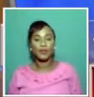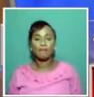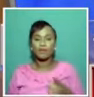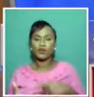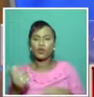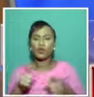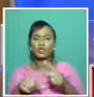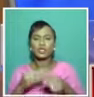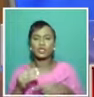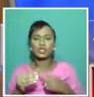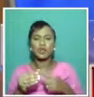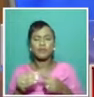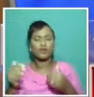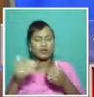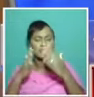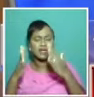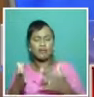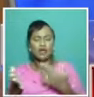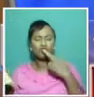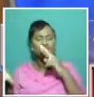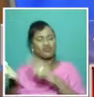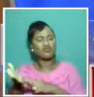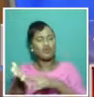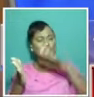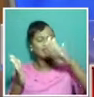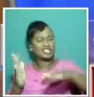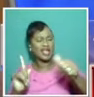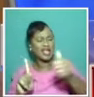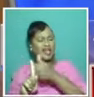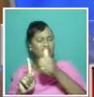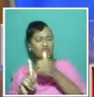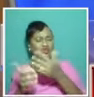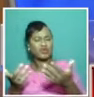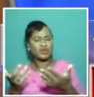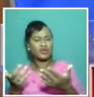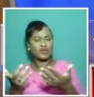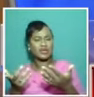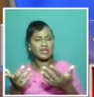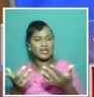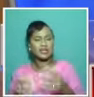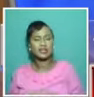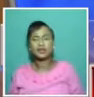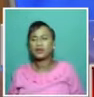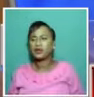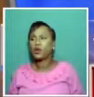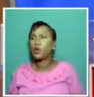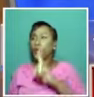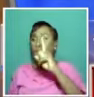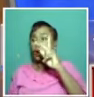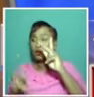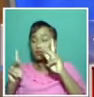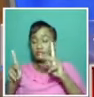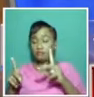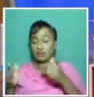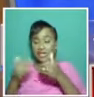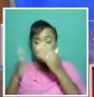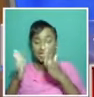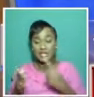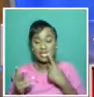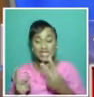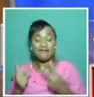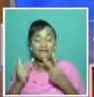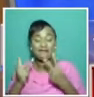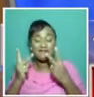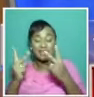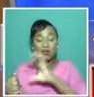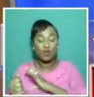child abuse, you know, like that community reporting child abuse? Because one resident would have said she would have visited the police several times to